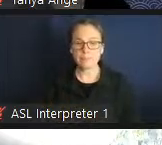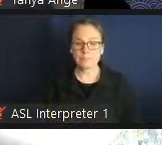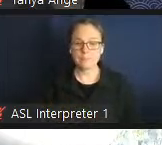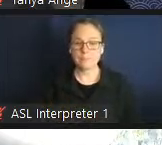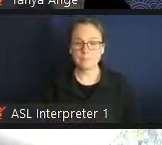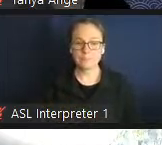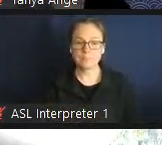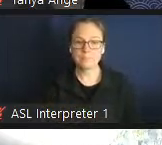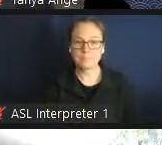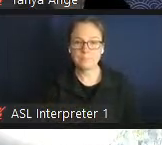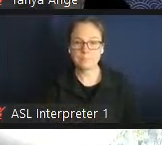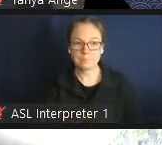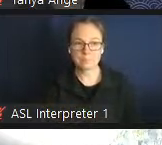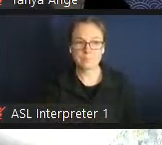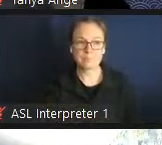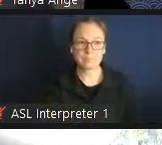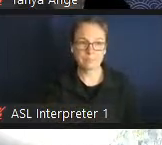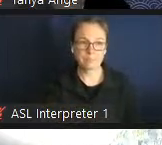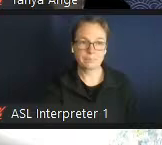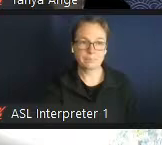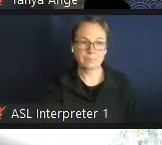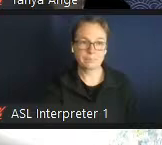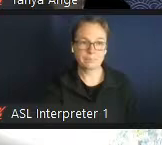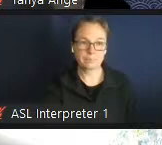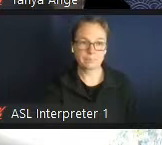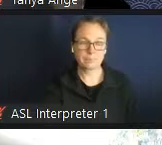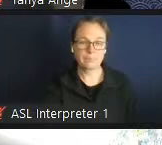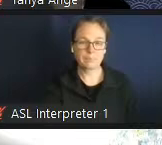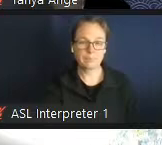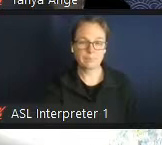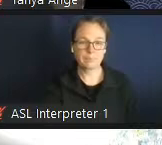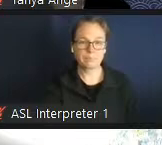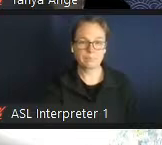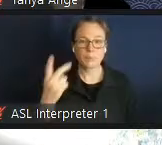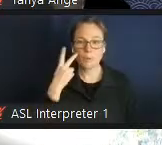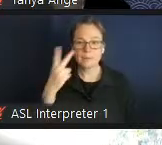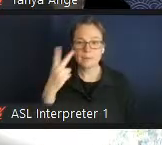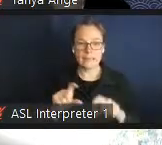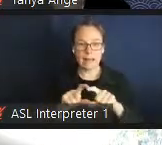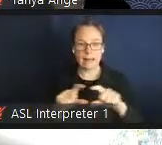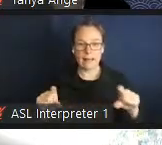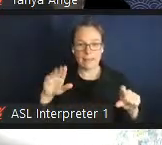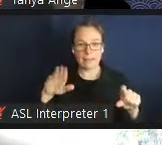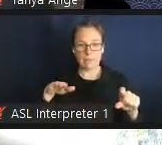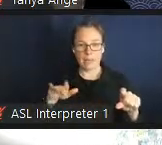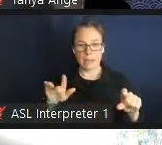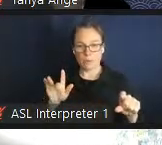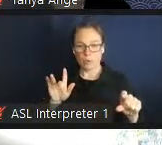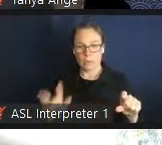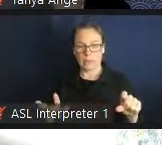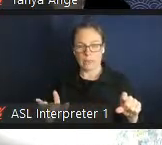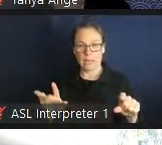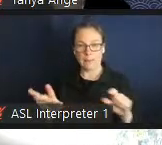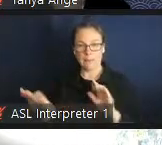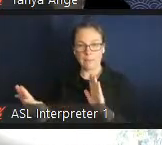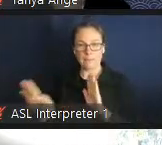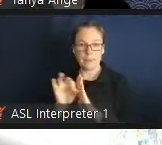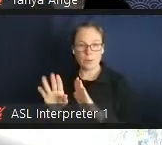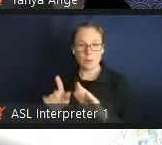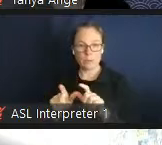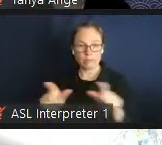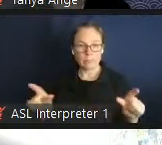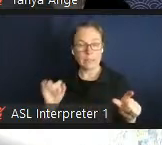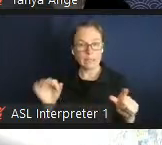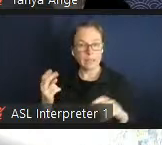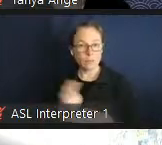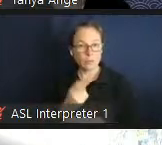With the legend interpretation located at the bottom of your computer screen. If you're using the Zoom app through a mobile device, such